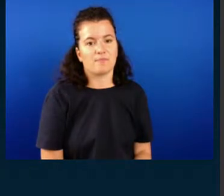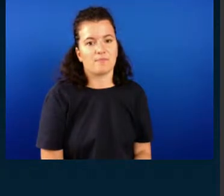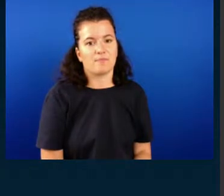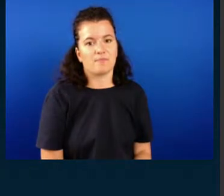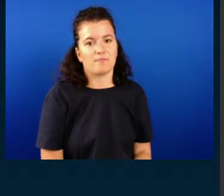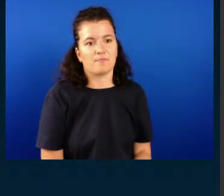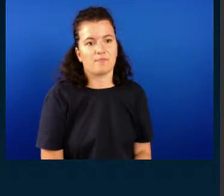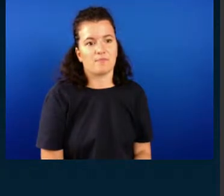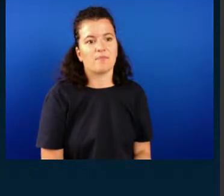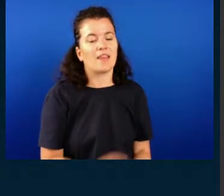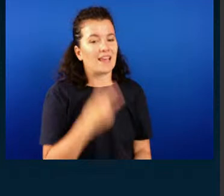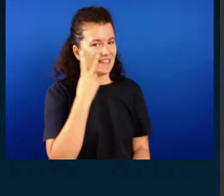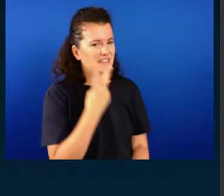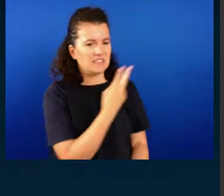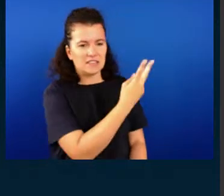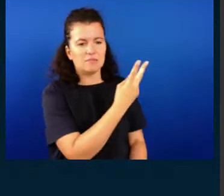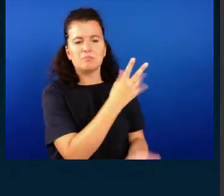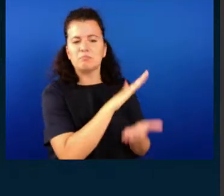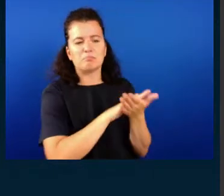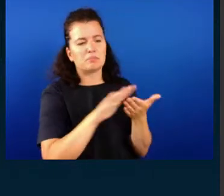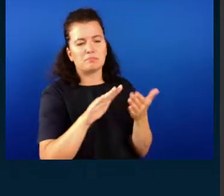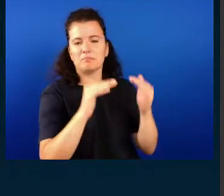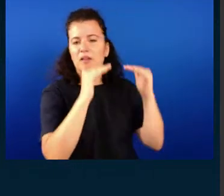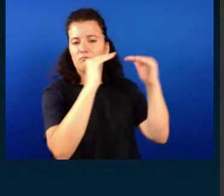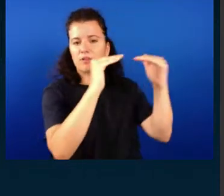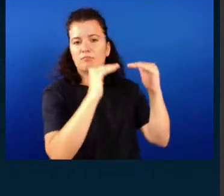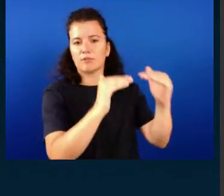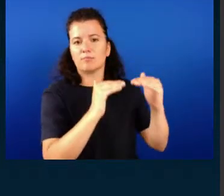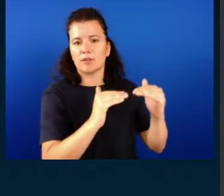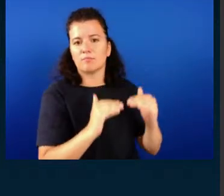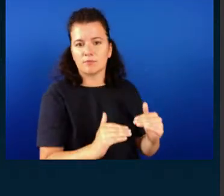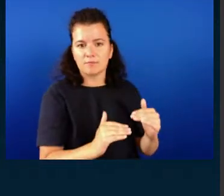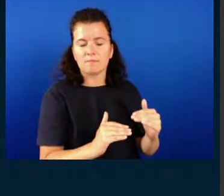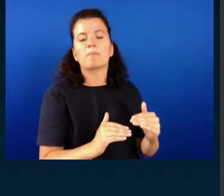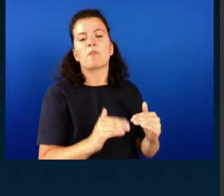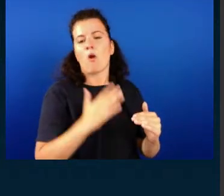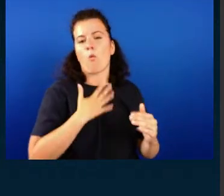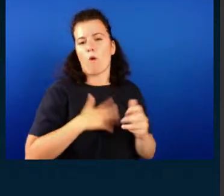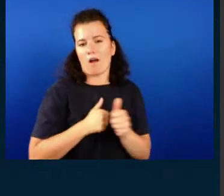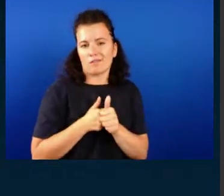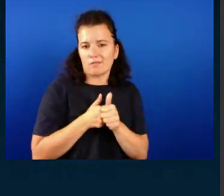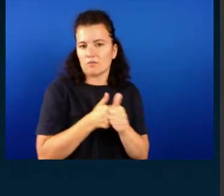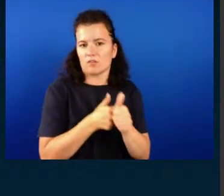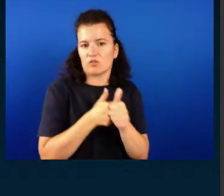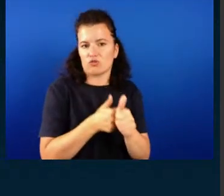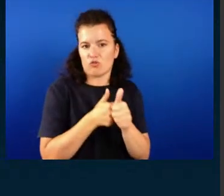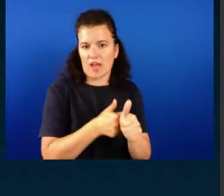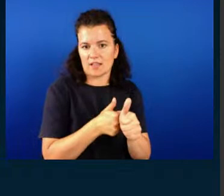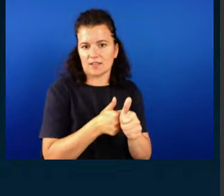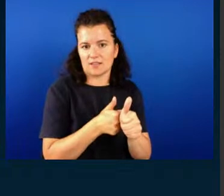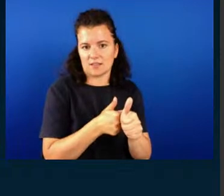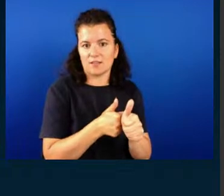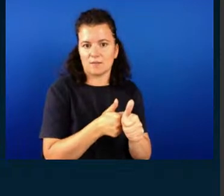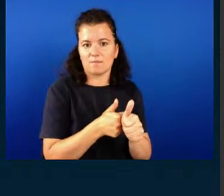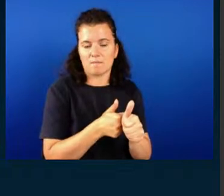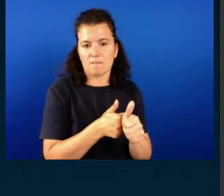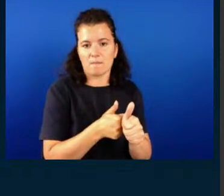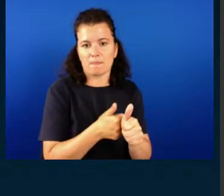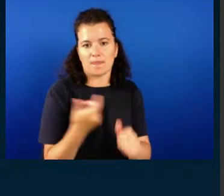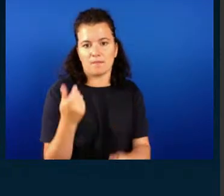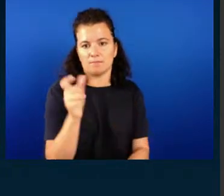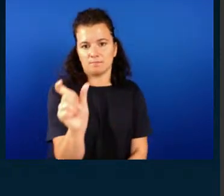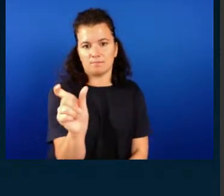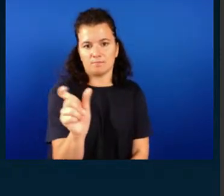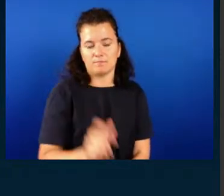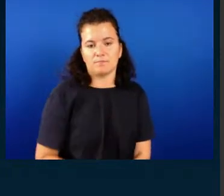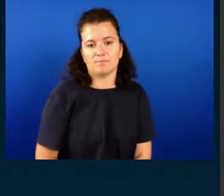nothing too complicated here. We are just saying, okay, give me the start tracing as the extension, as the task is invoked,